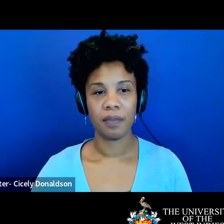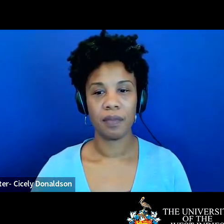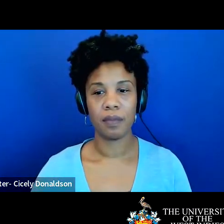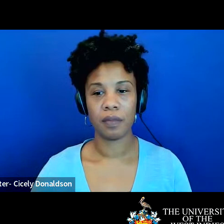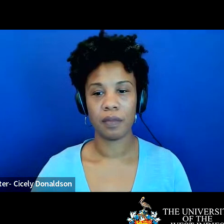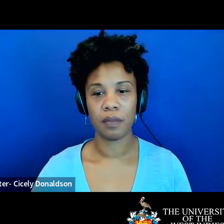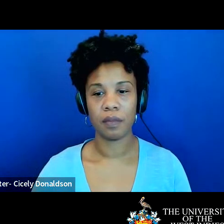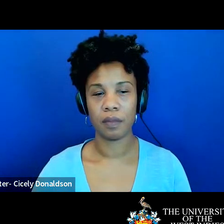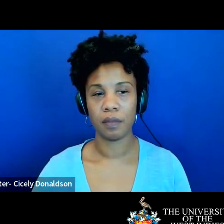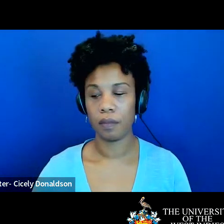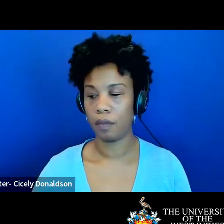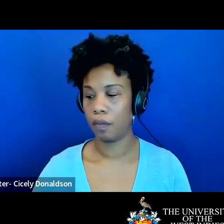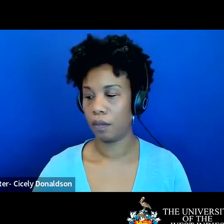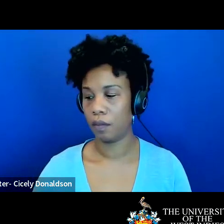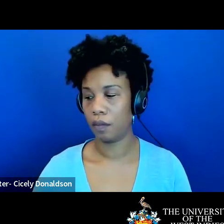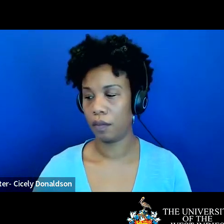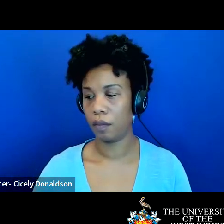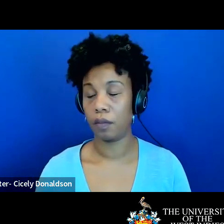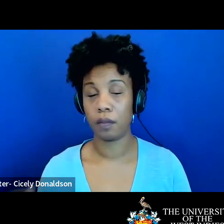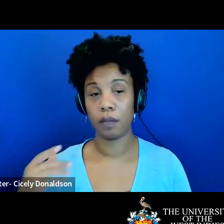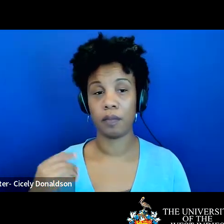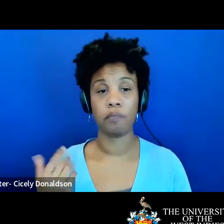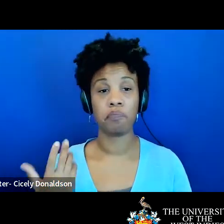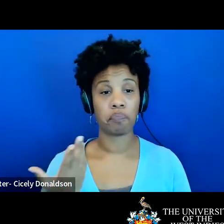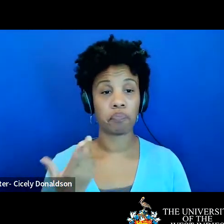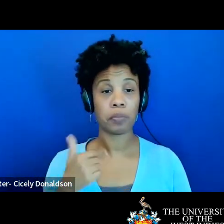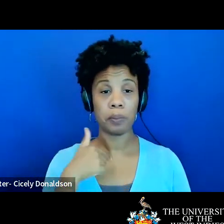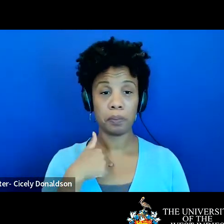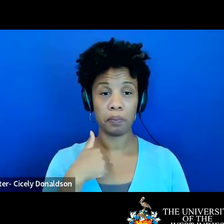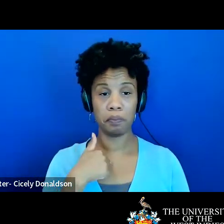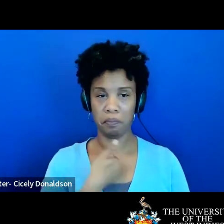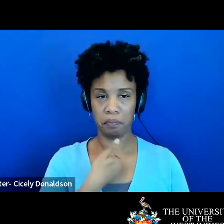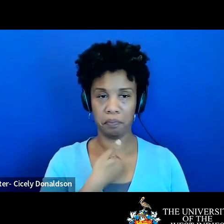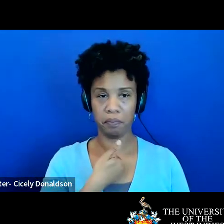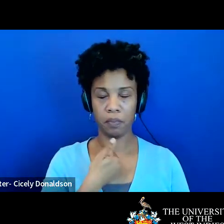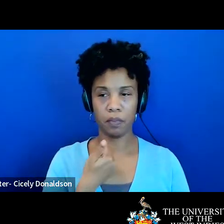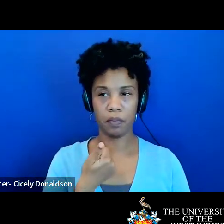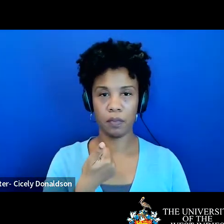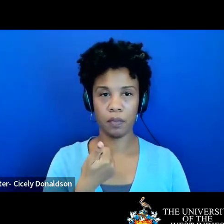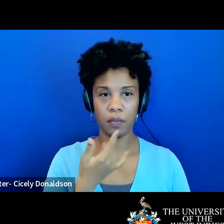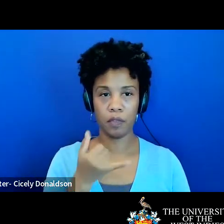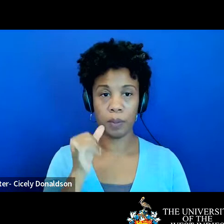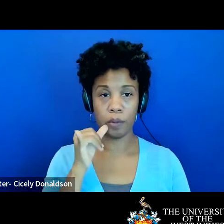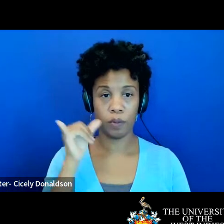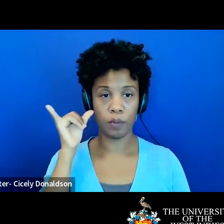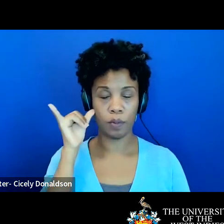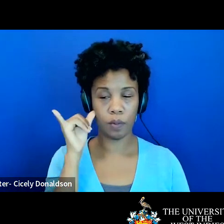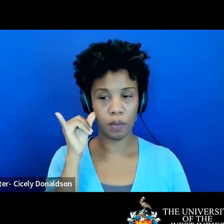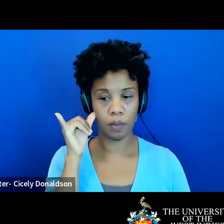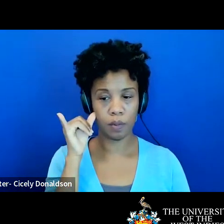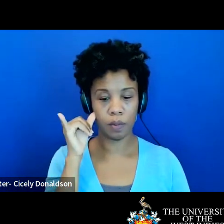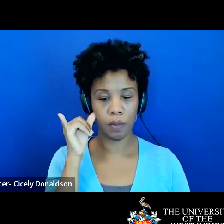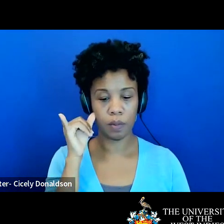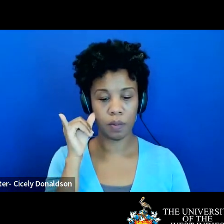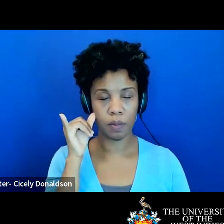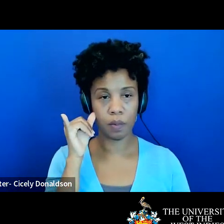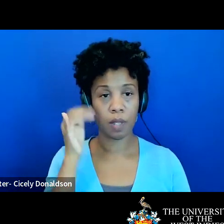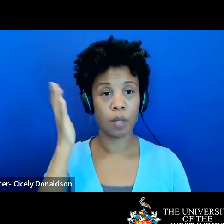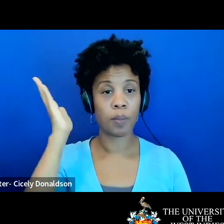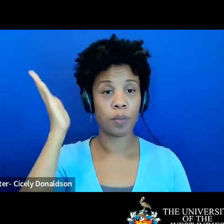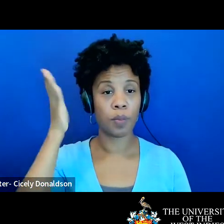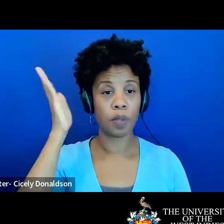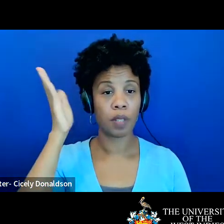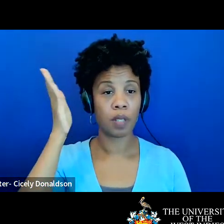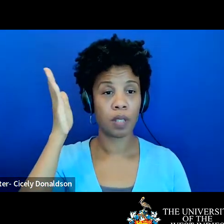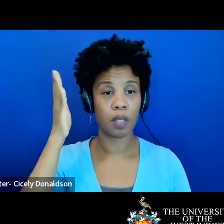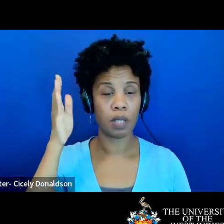One thing I know I would like to say from out of yesterday, that had to do with the presentation that looked at what was happening in